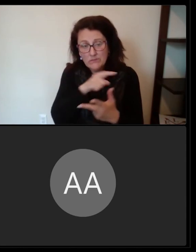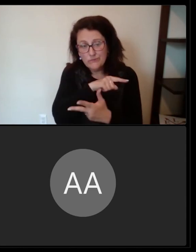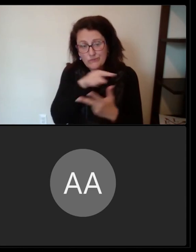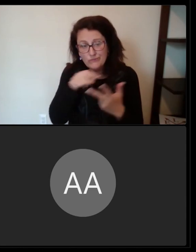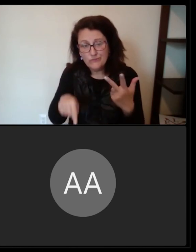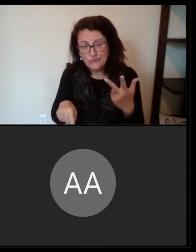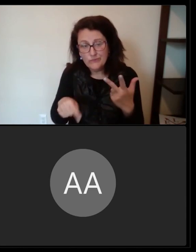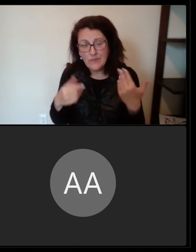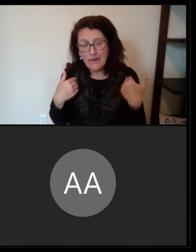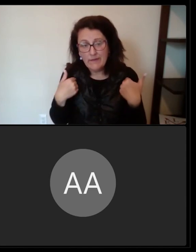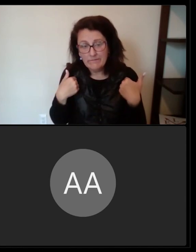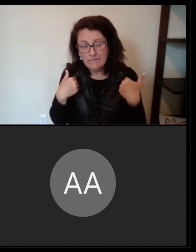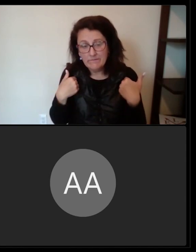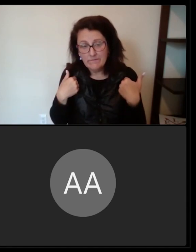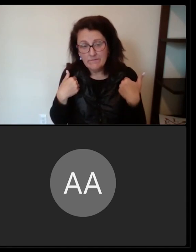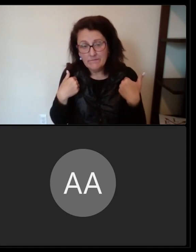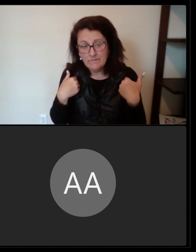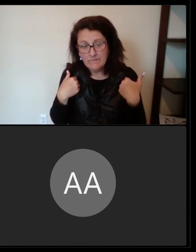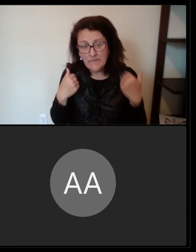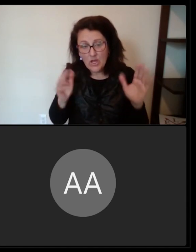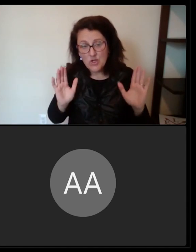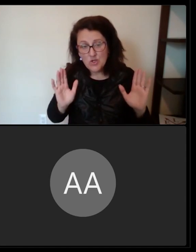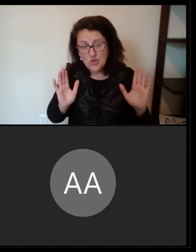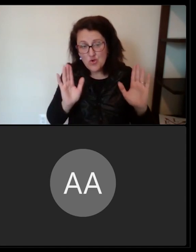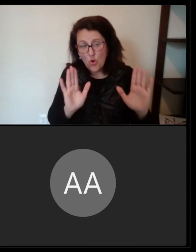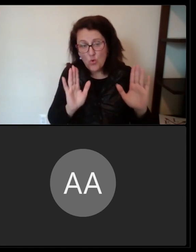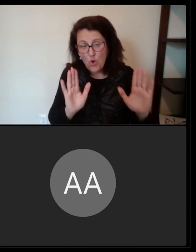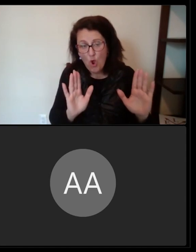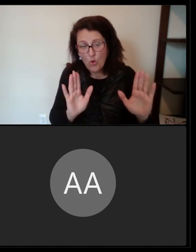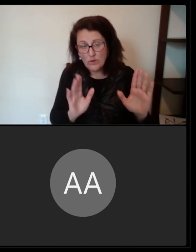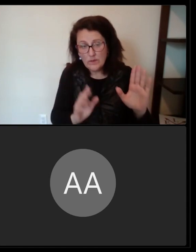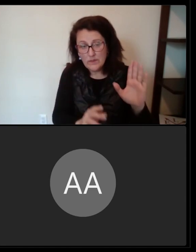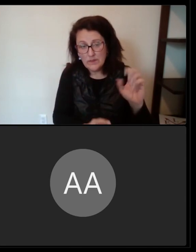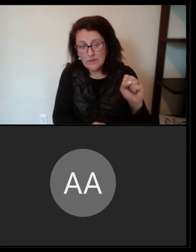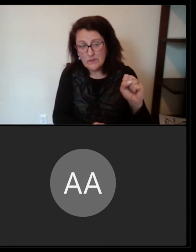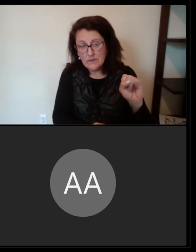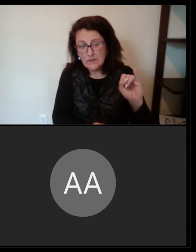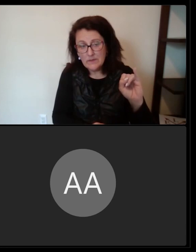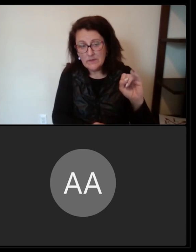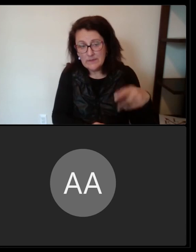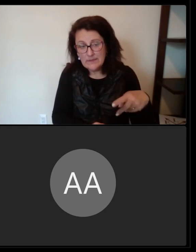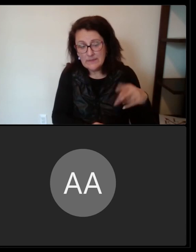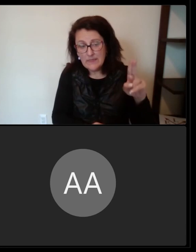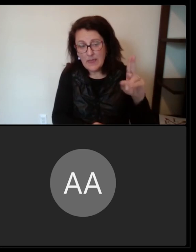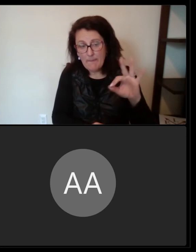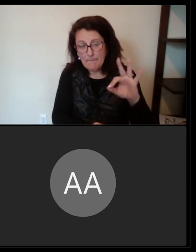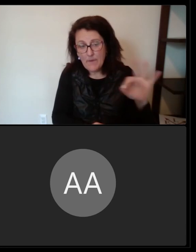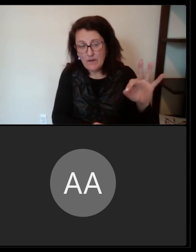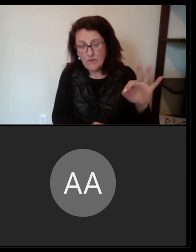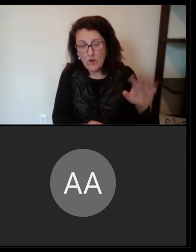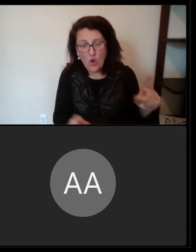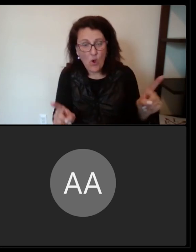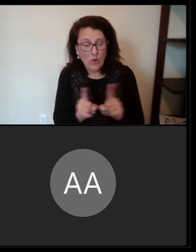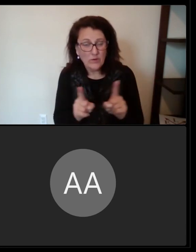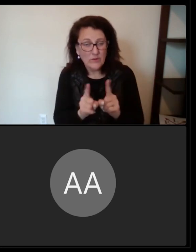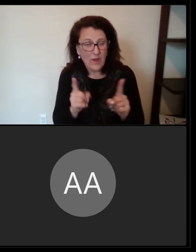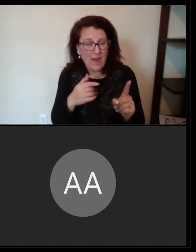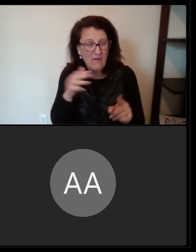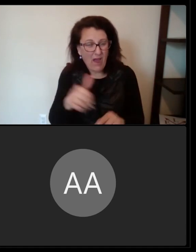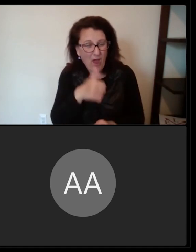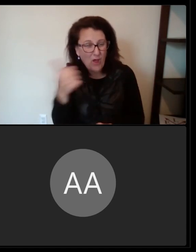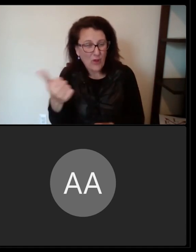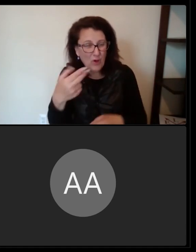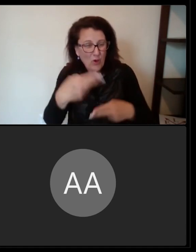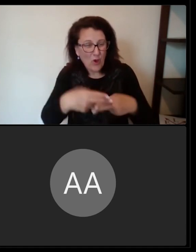A couple of other options for inputting your own Sip and Puff, or if you have your own like paddle set or anything like that,